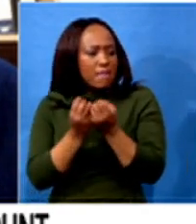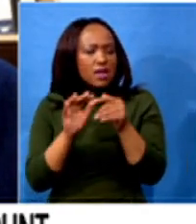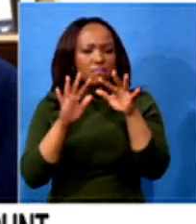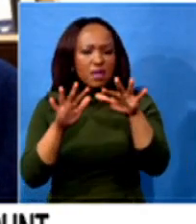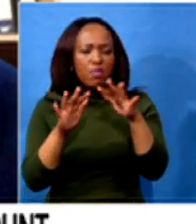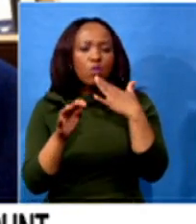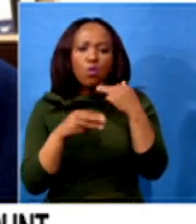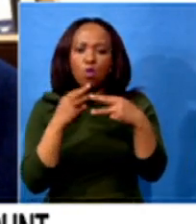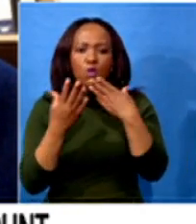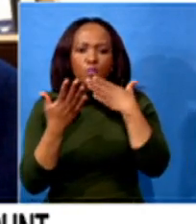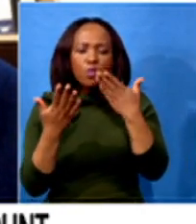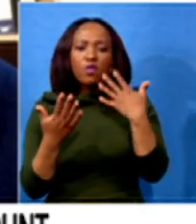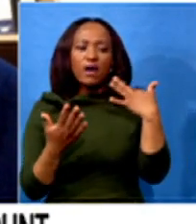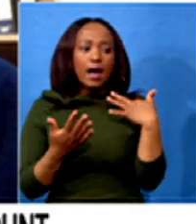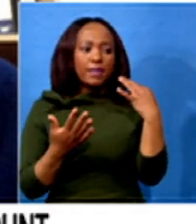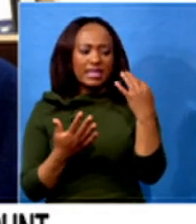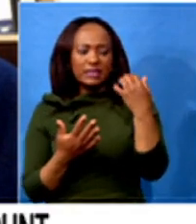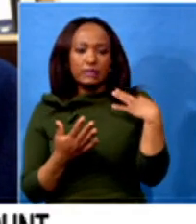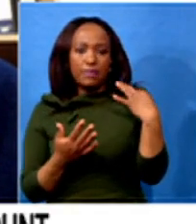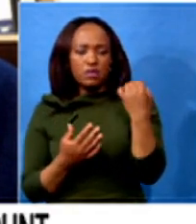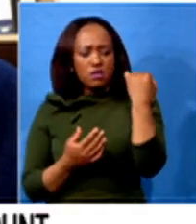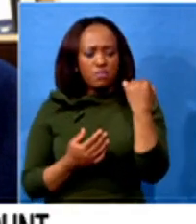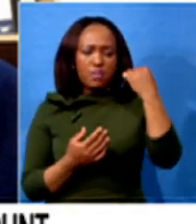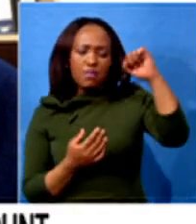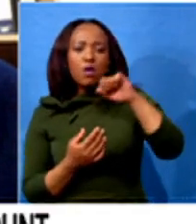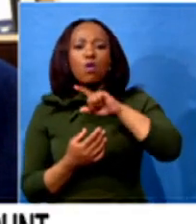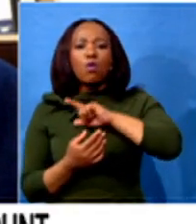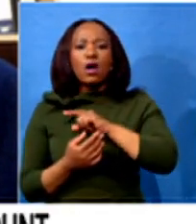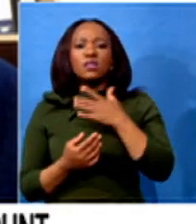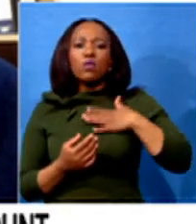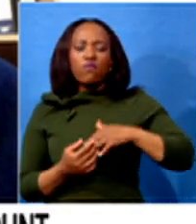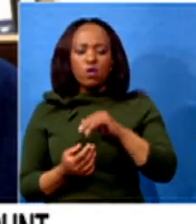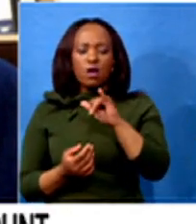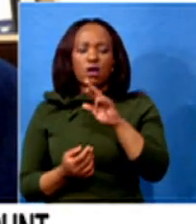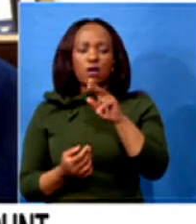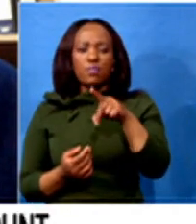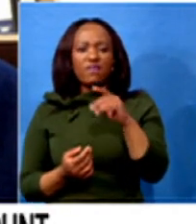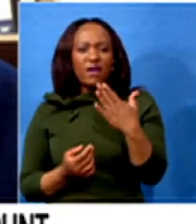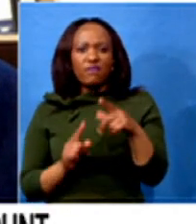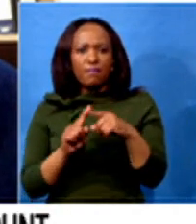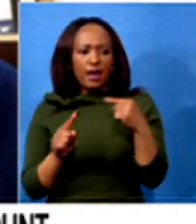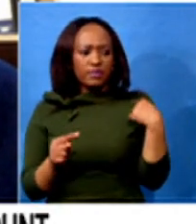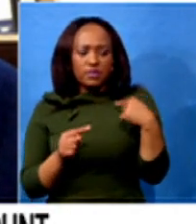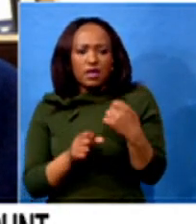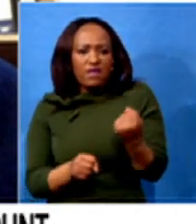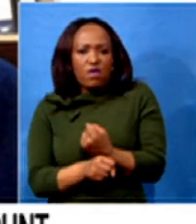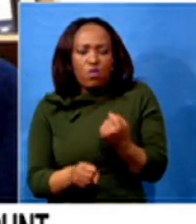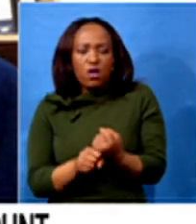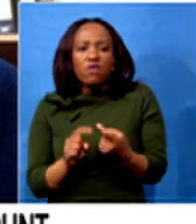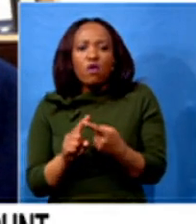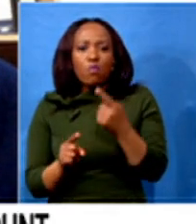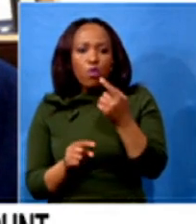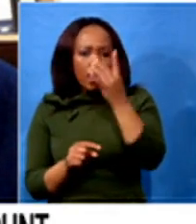if an application is rejected on the basis of an IRP5, yet one hasn't worked since March